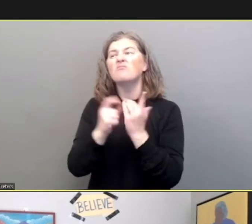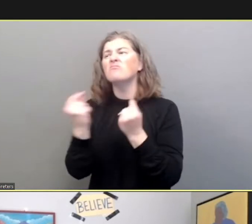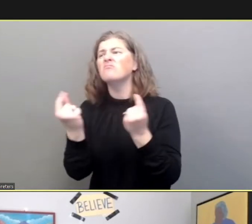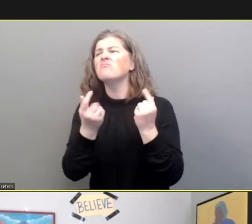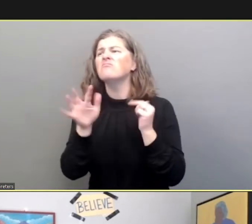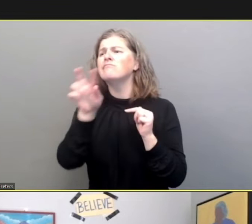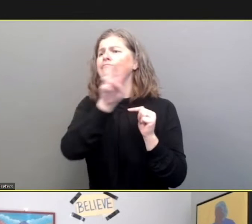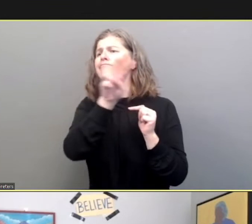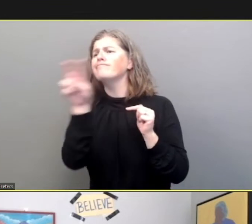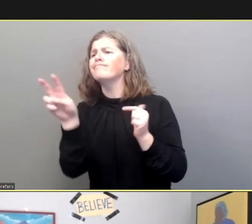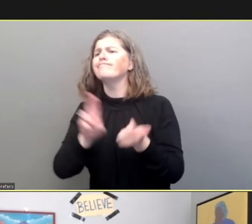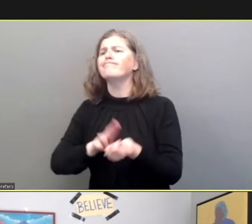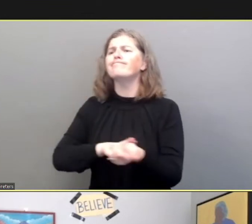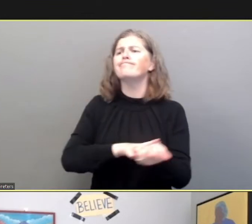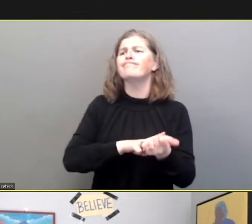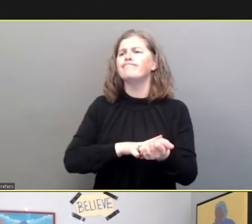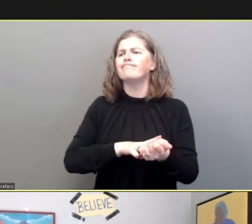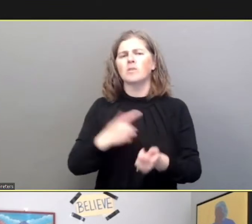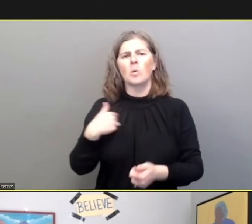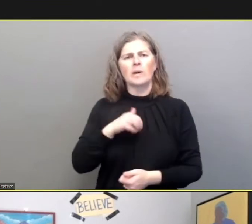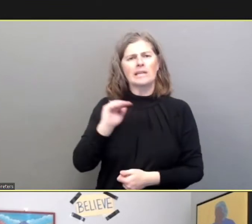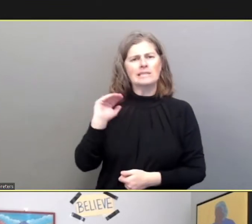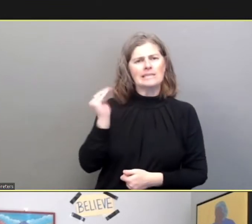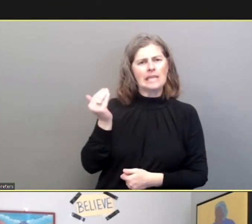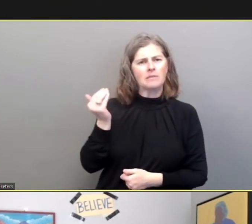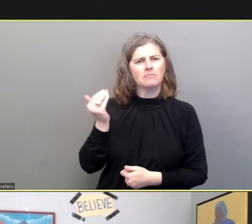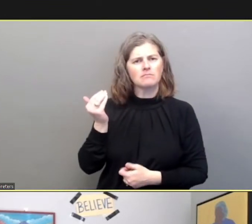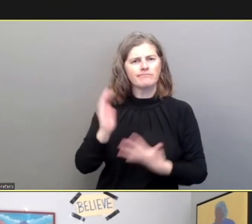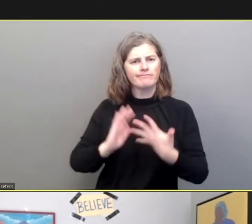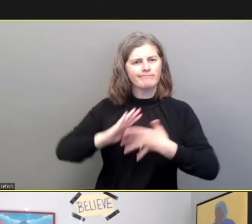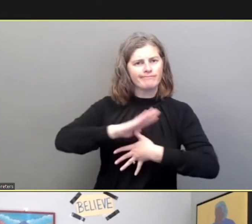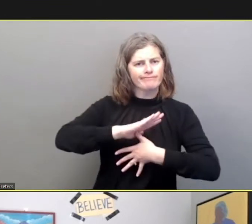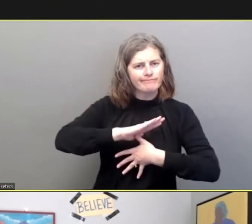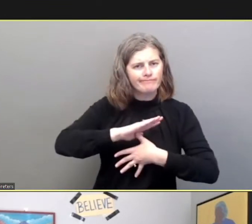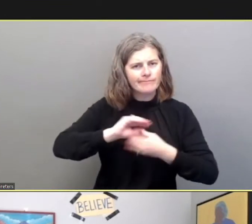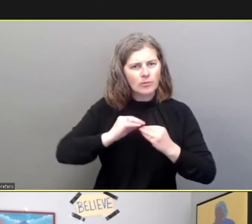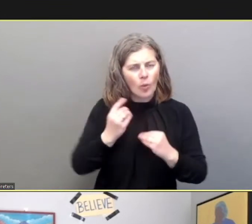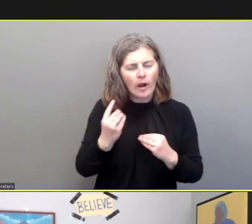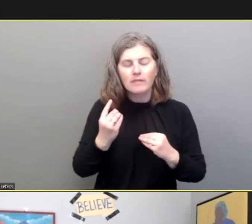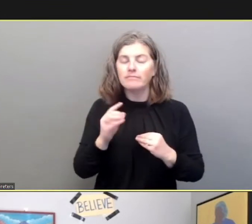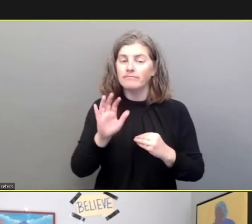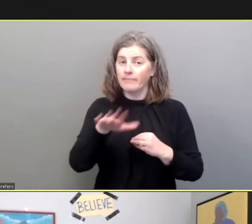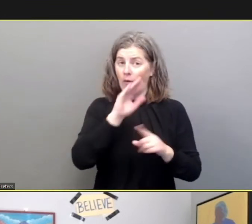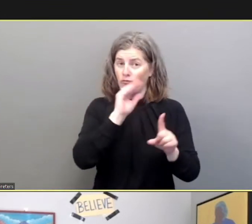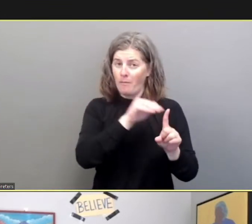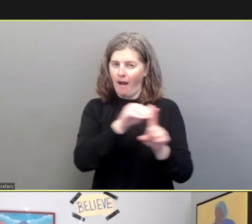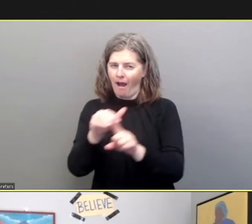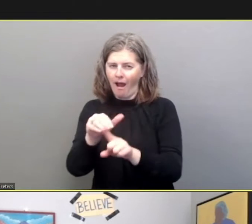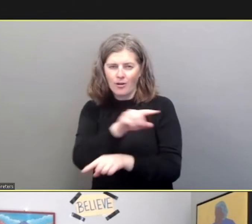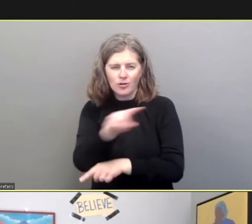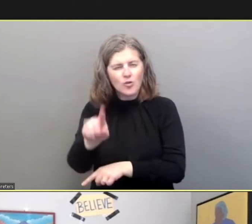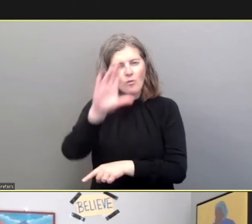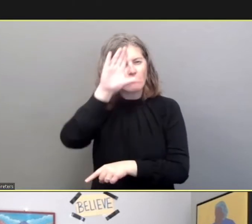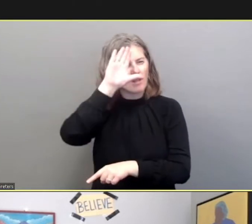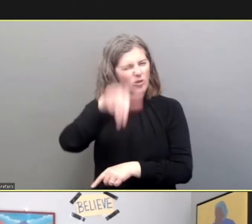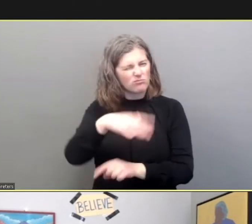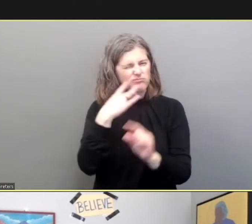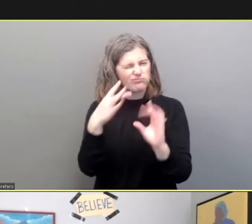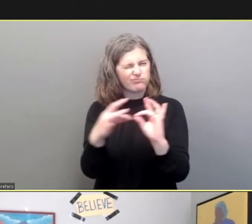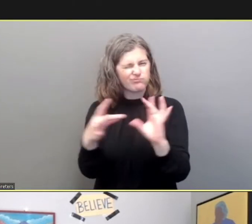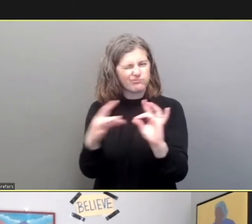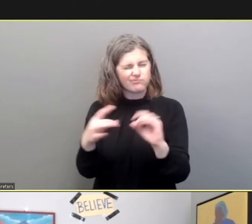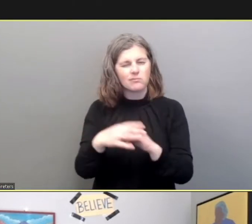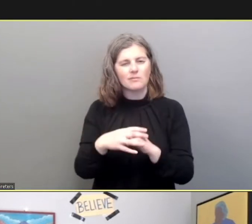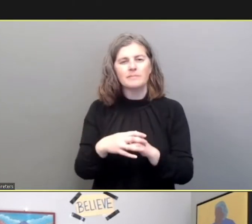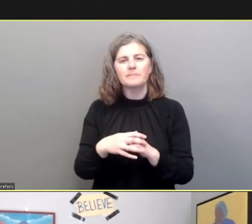are doing, but New Mexico seems to be in the lead. And the one thing I would just remind you, I know we've talked about this before, Dan, is